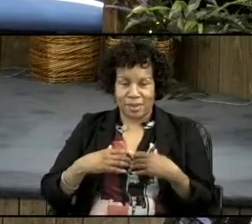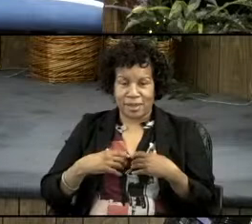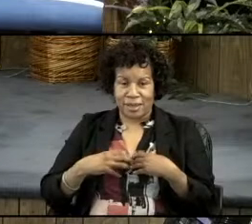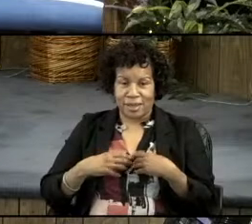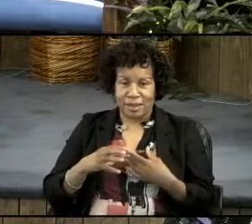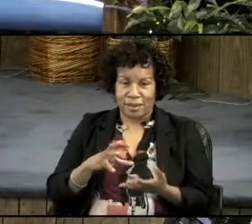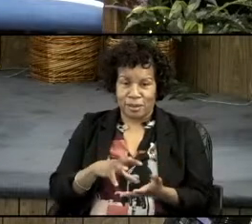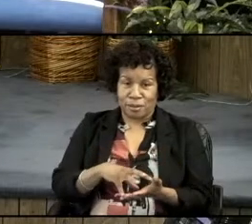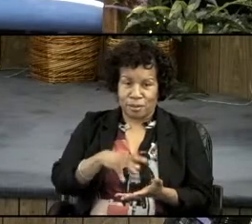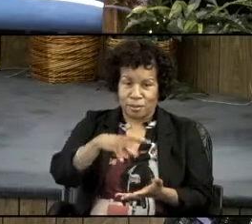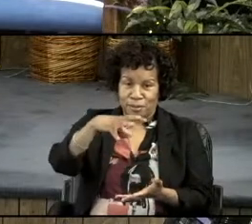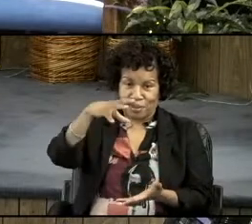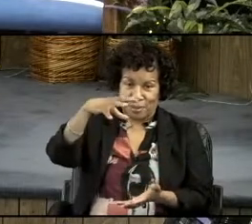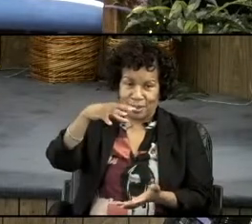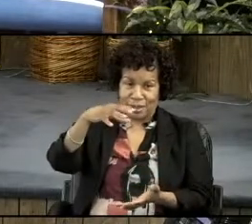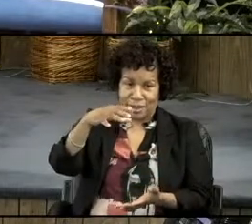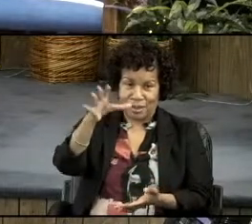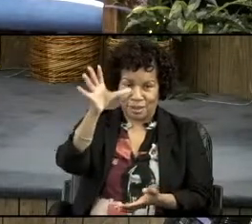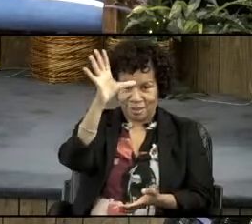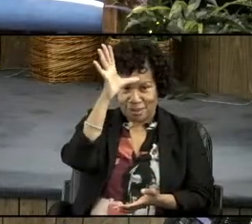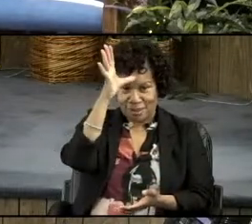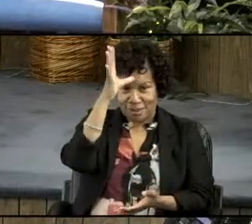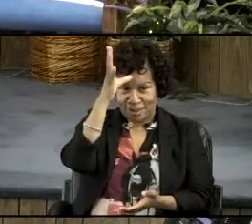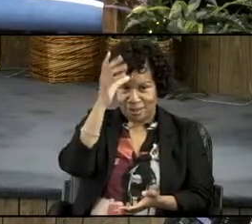always messing with me. I ain't worried about no Goliath.